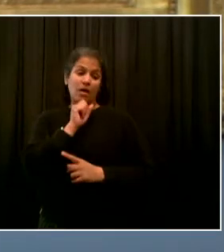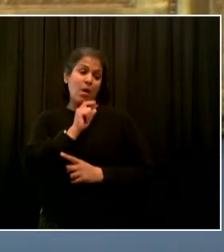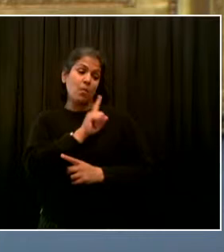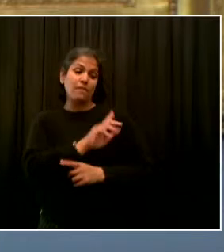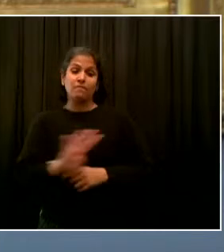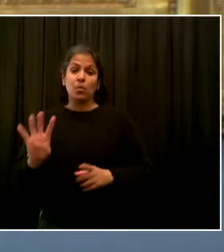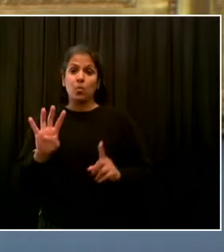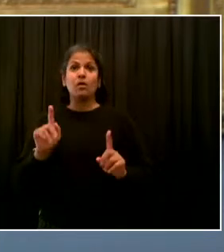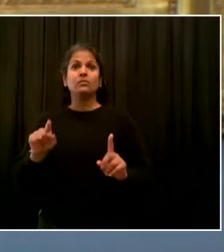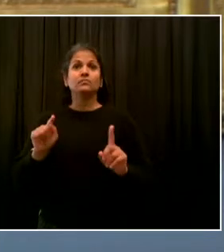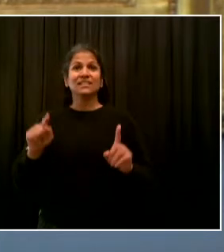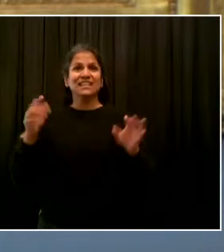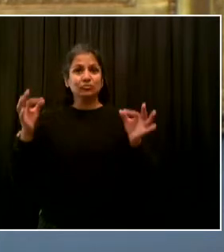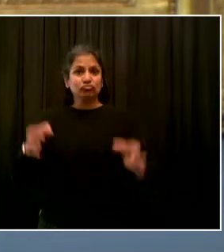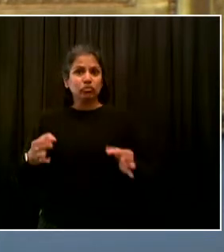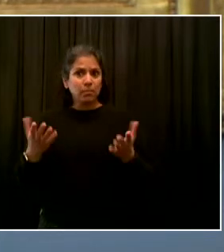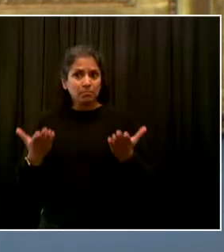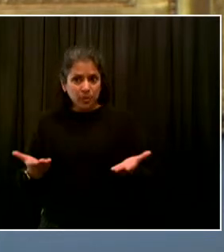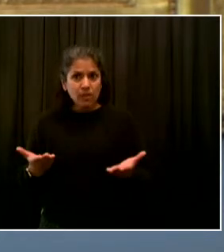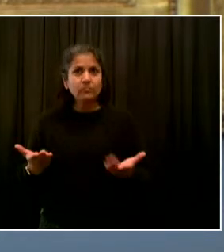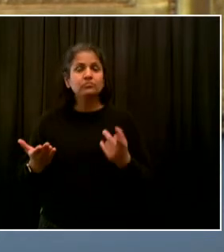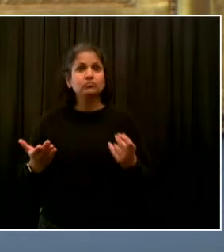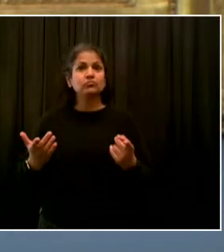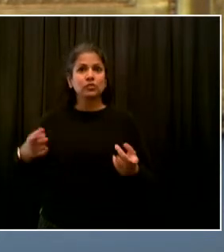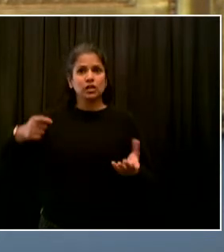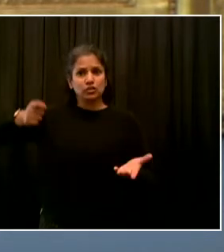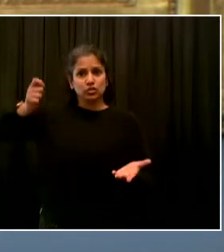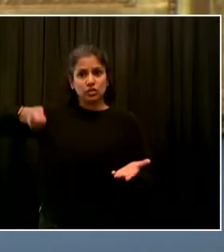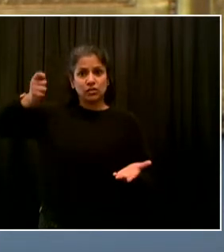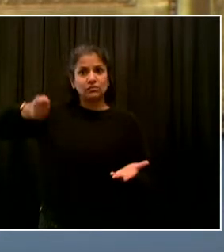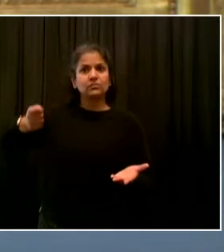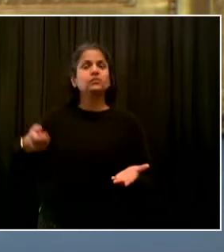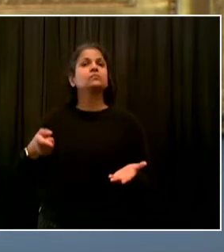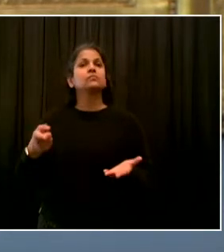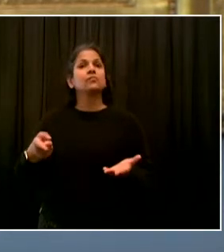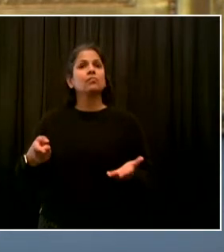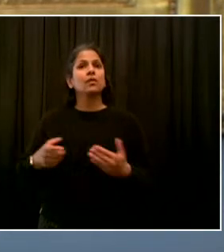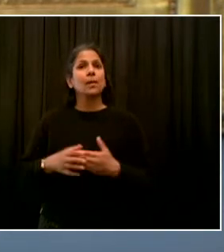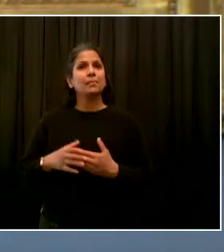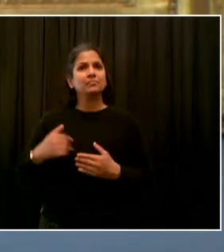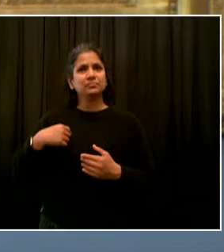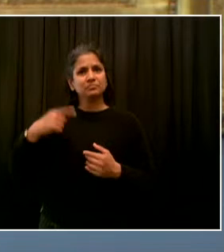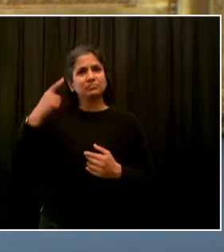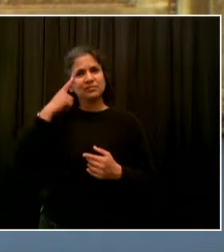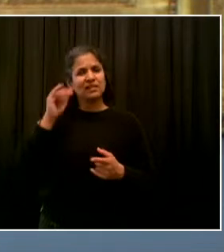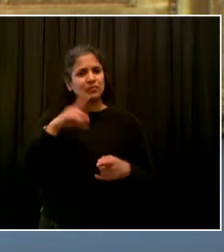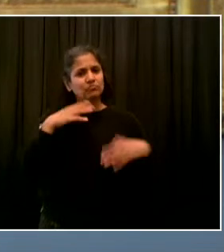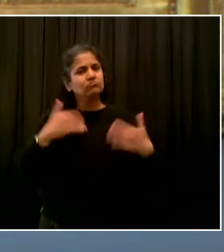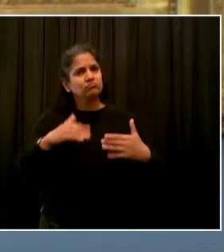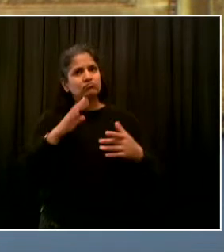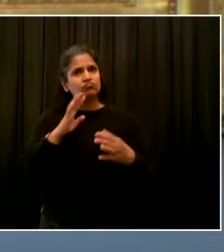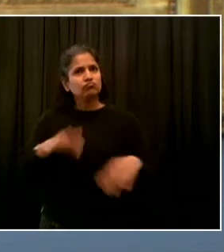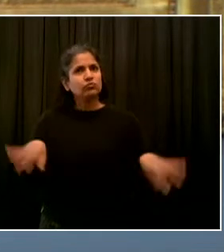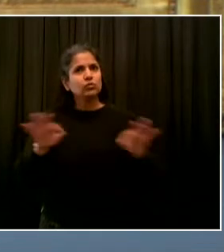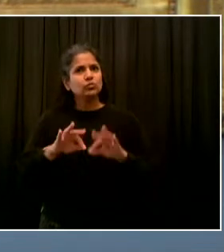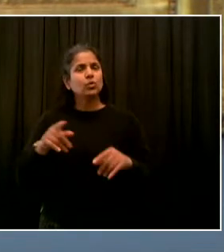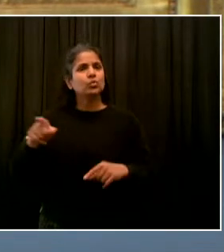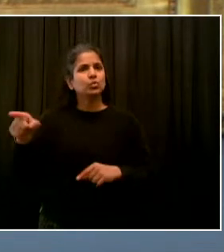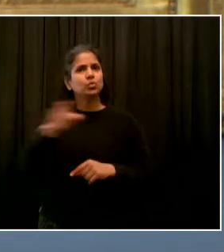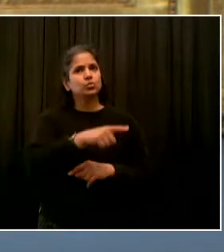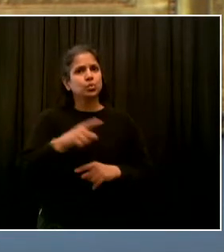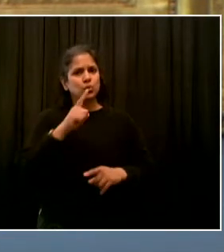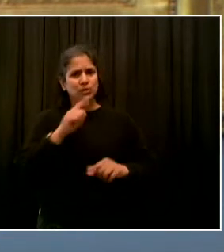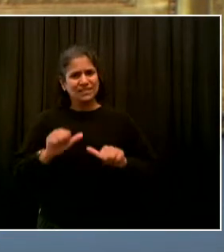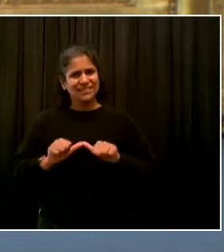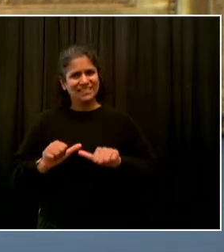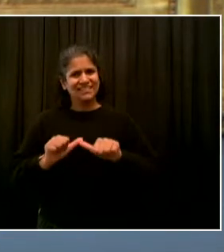by the judge. I think it's imperative that due to the rise in cases that we're seeing, as slight as they